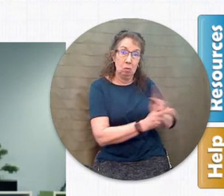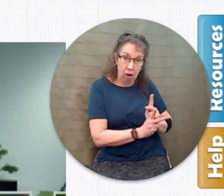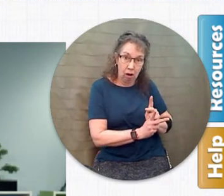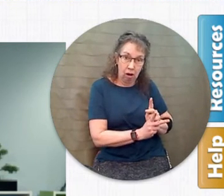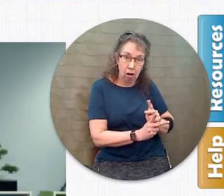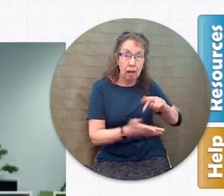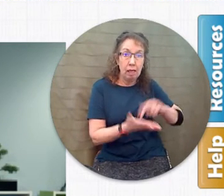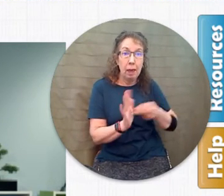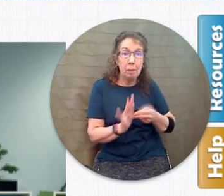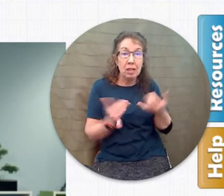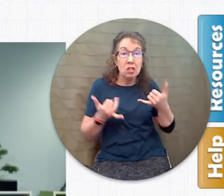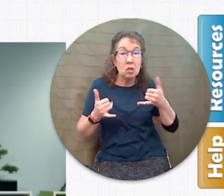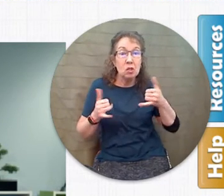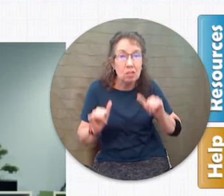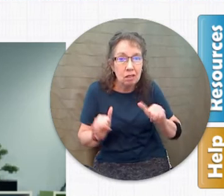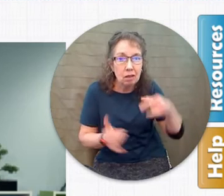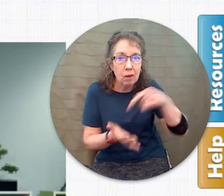owe